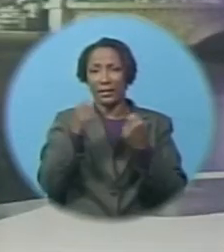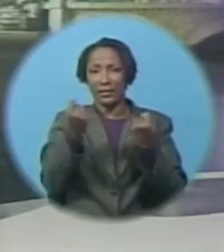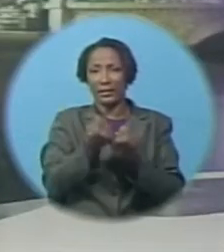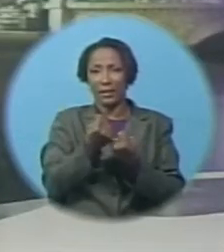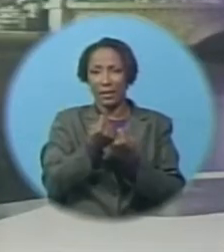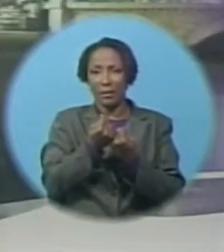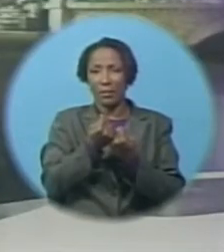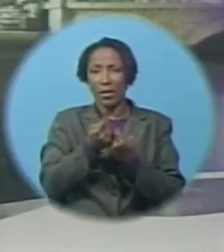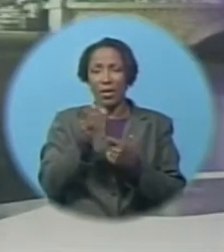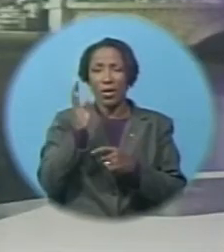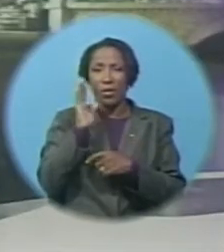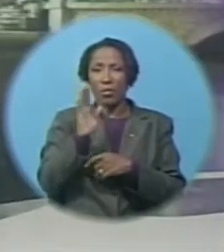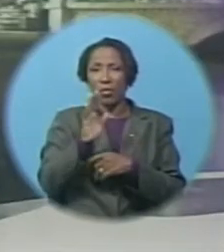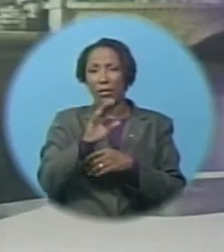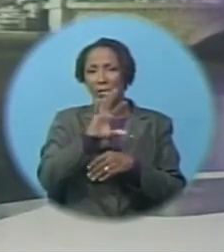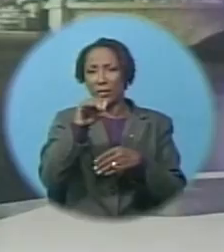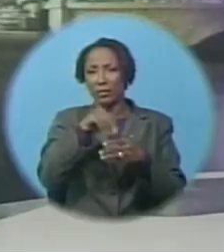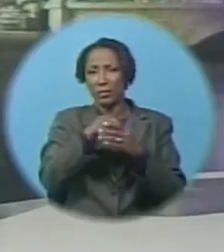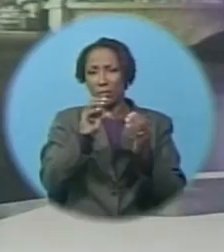the financial aspect.